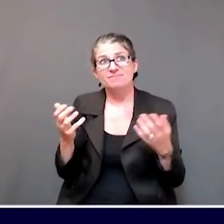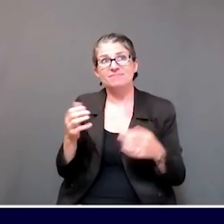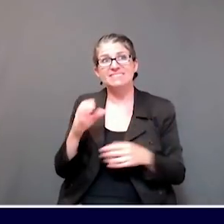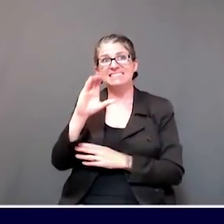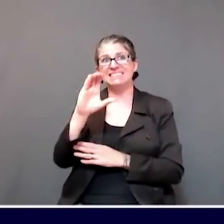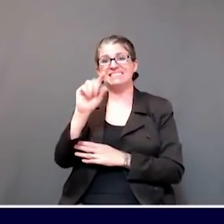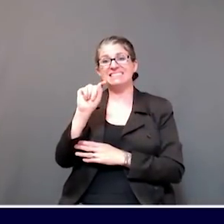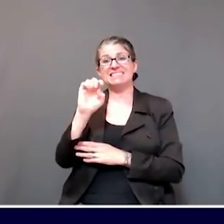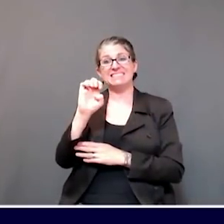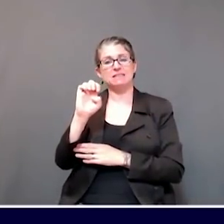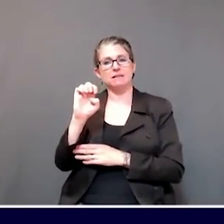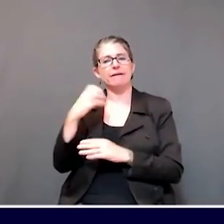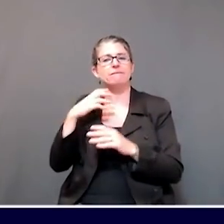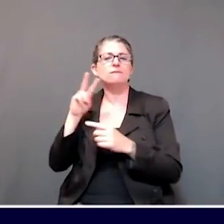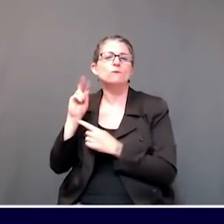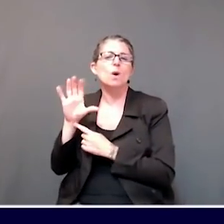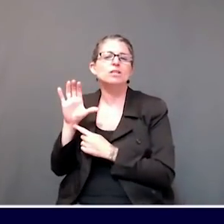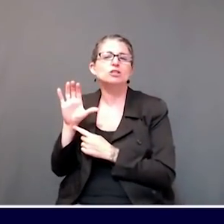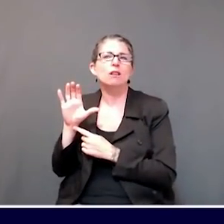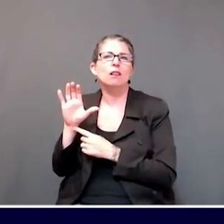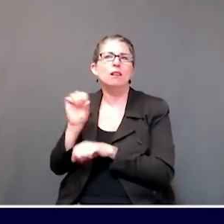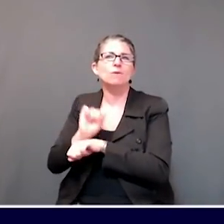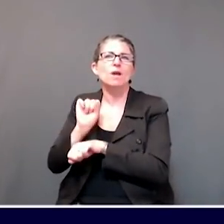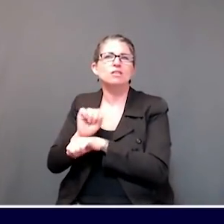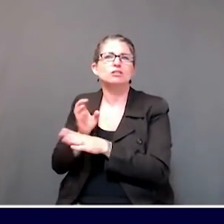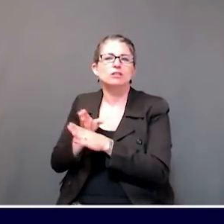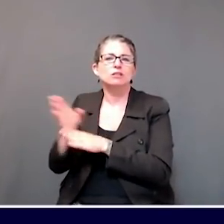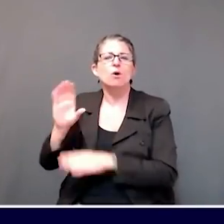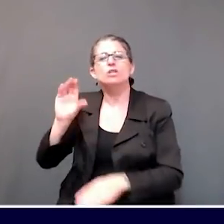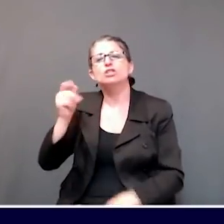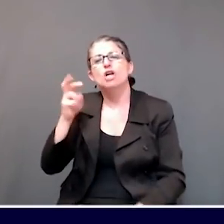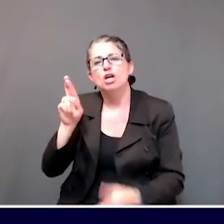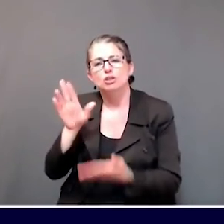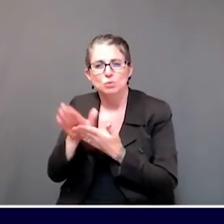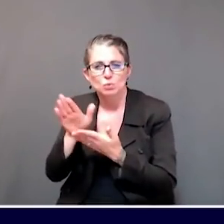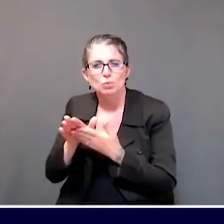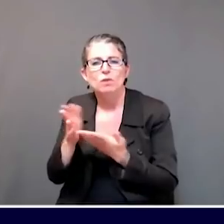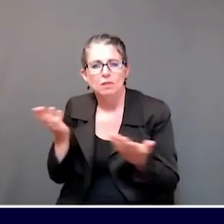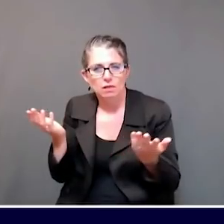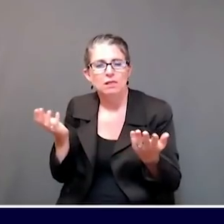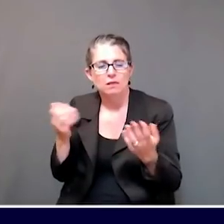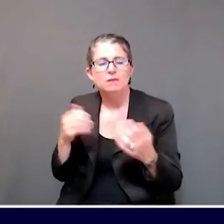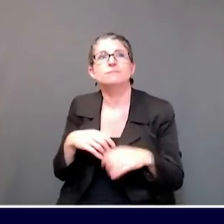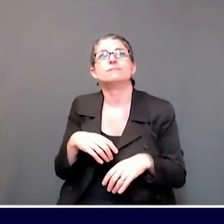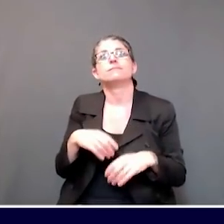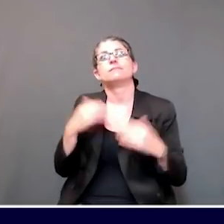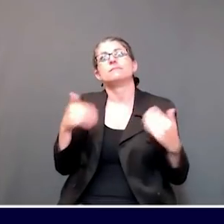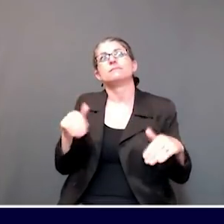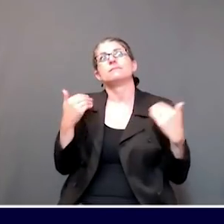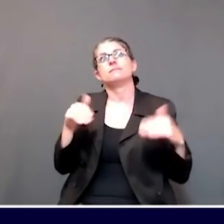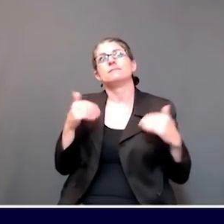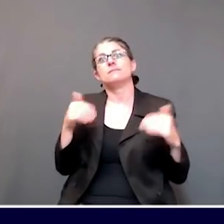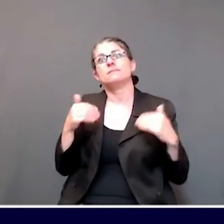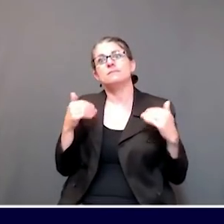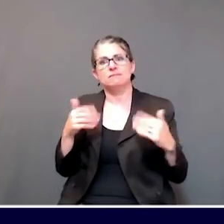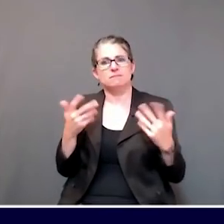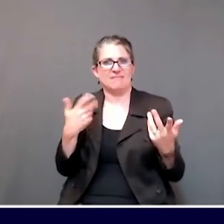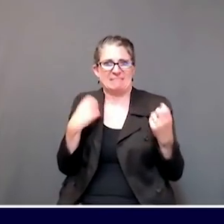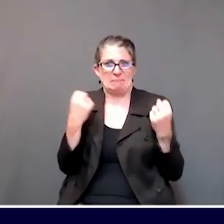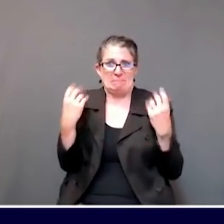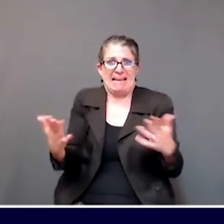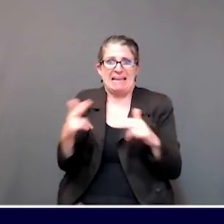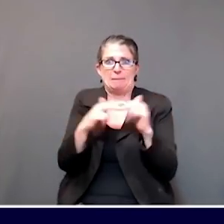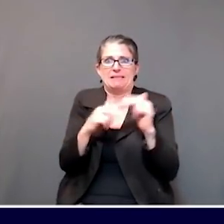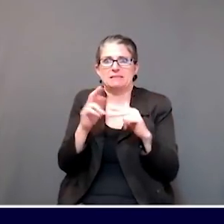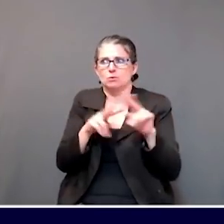9, has the highest transportation costs of any district in the state. Other districts don't have the transportation costs that they're